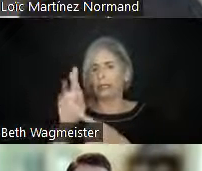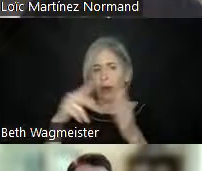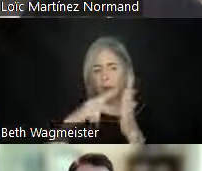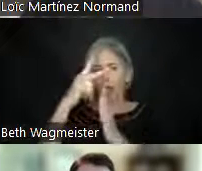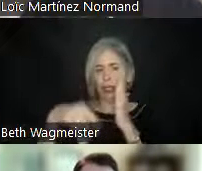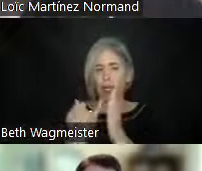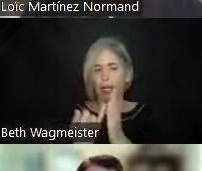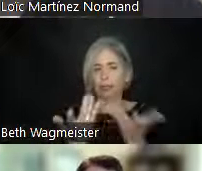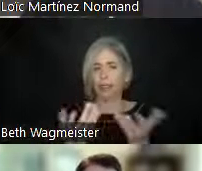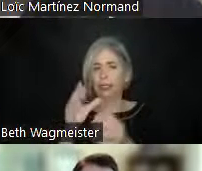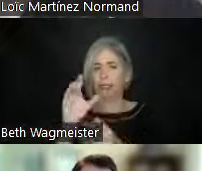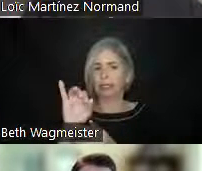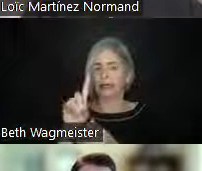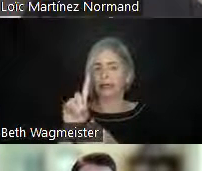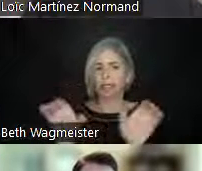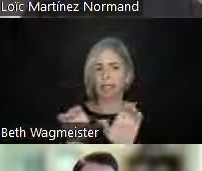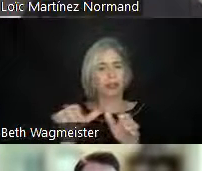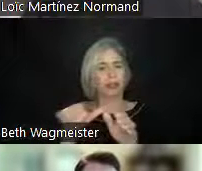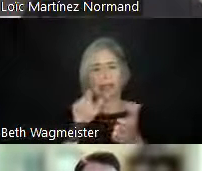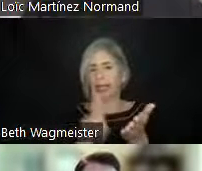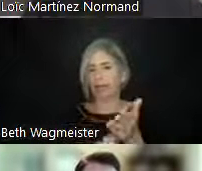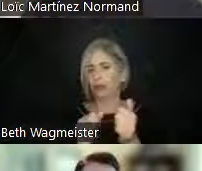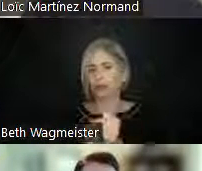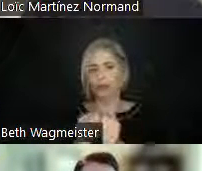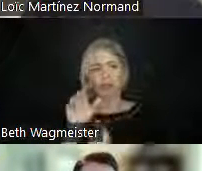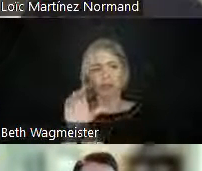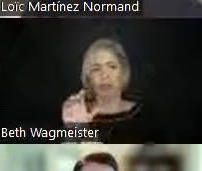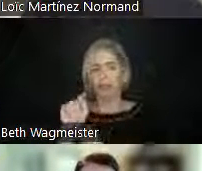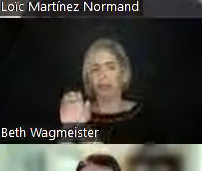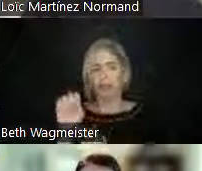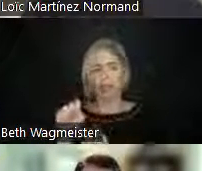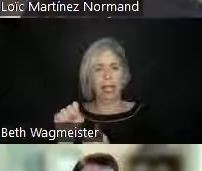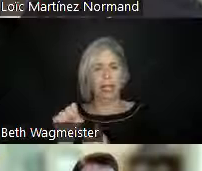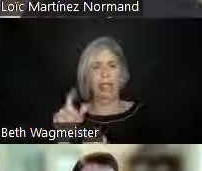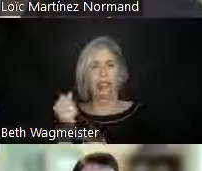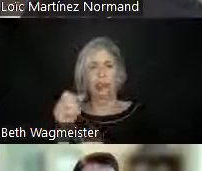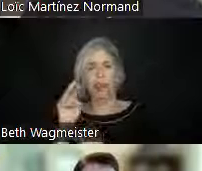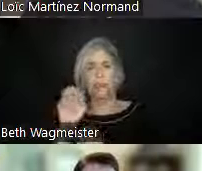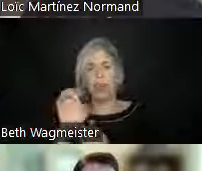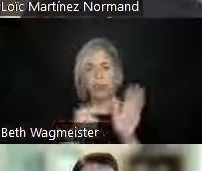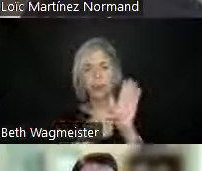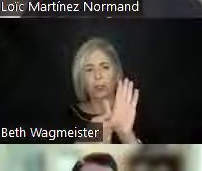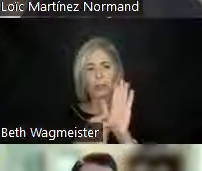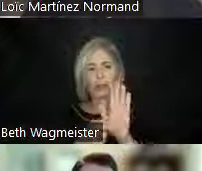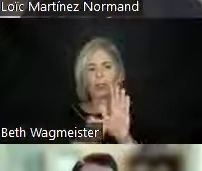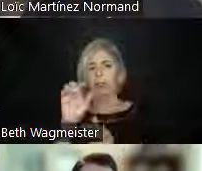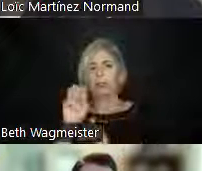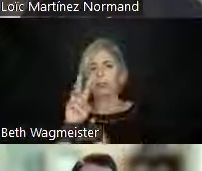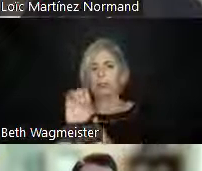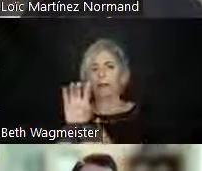Civic Actions is not currently under contract with GSA, and so Mike is representing Civic Actions,